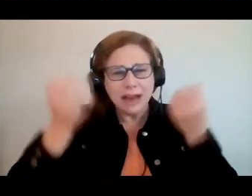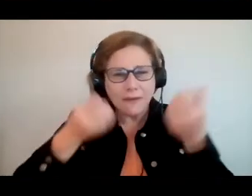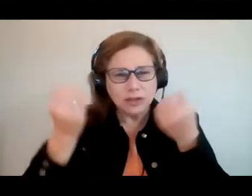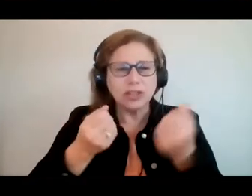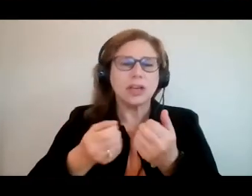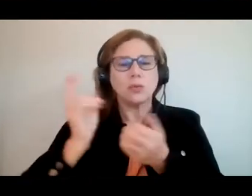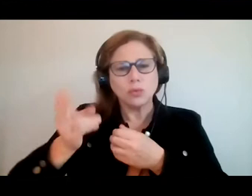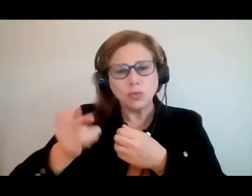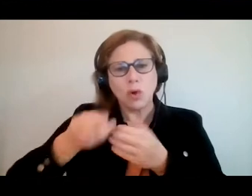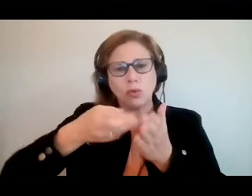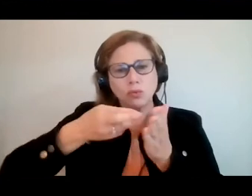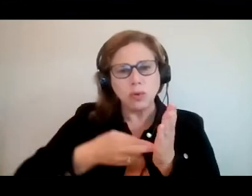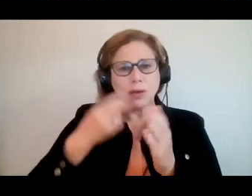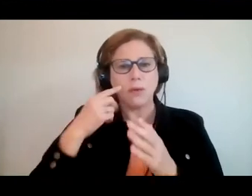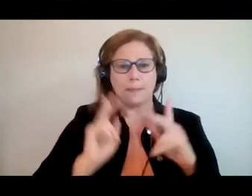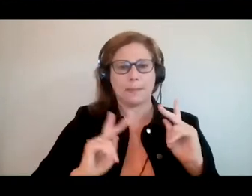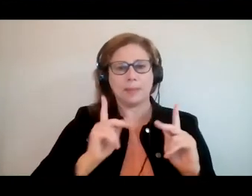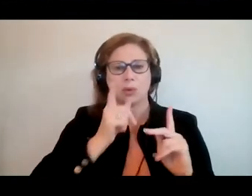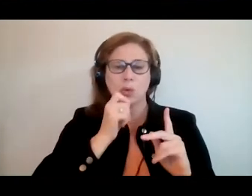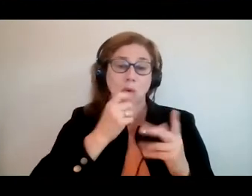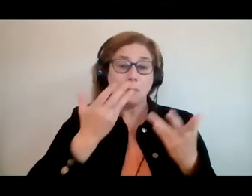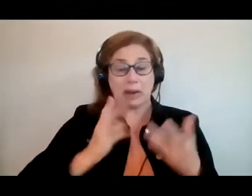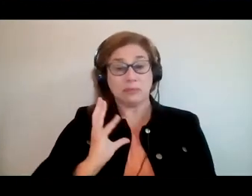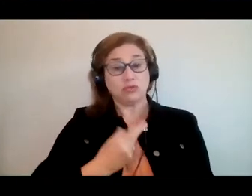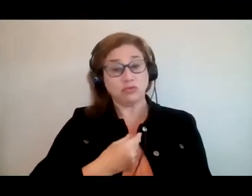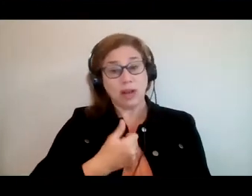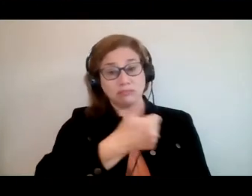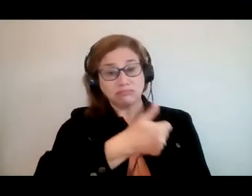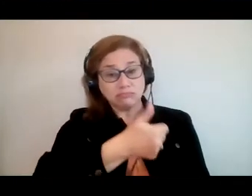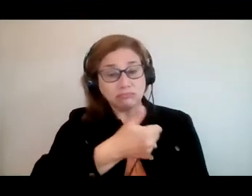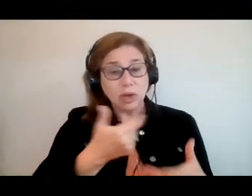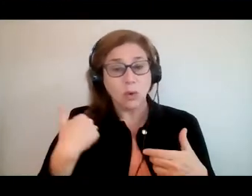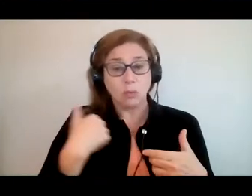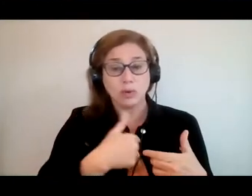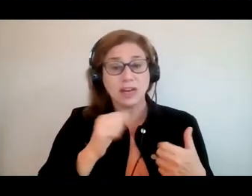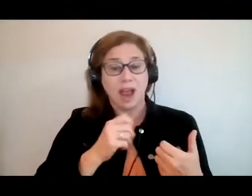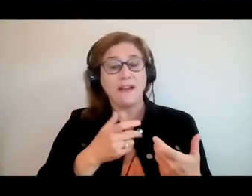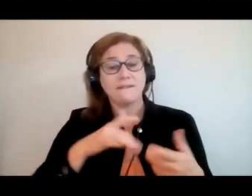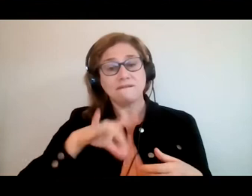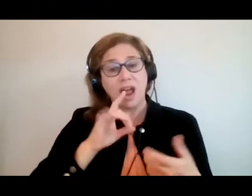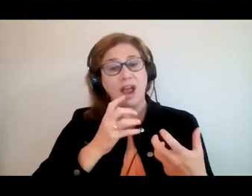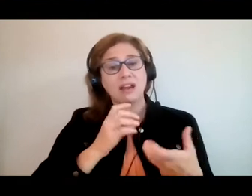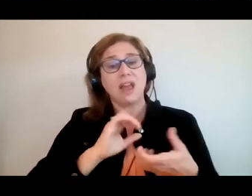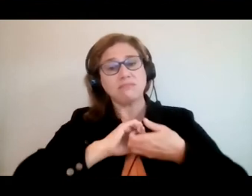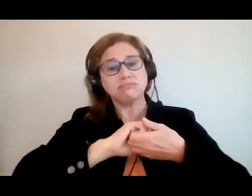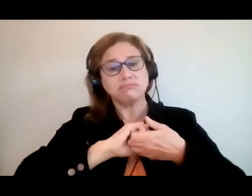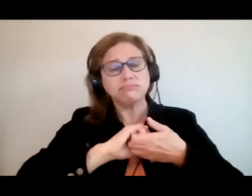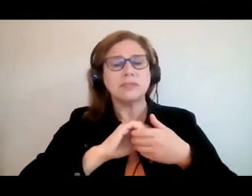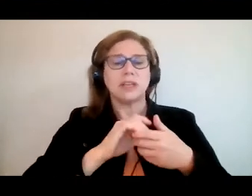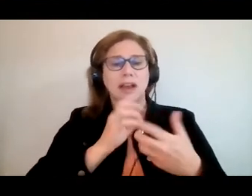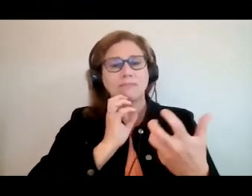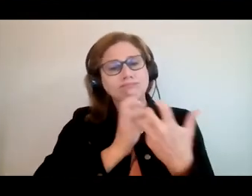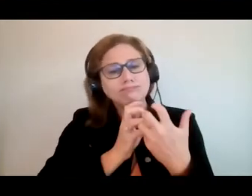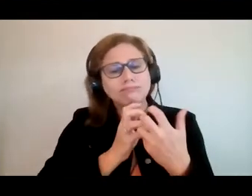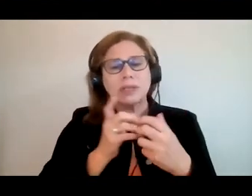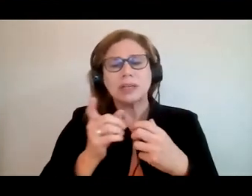people who might have been trans or with whom we could find kinship and camaraderie. But it wasn't until